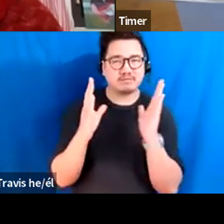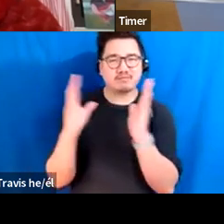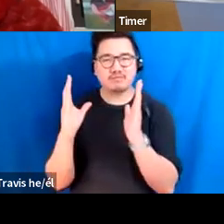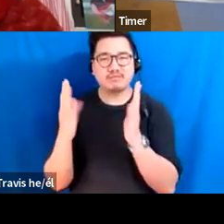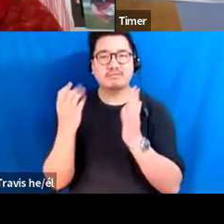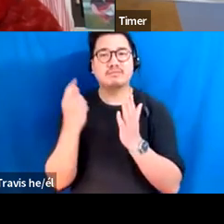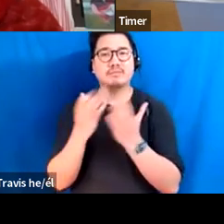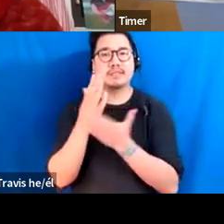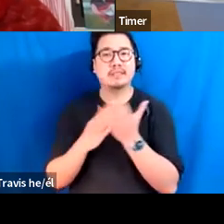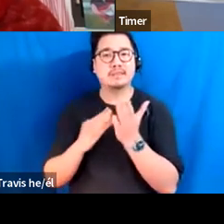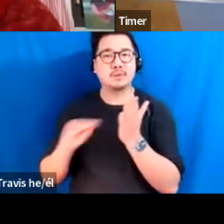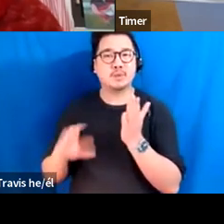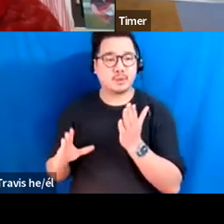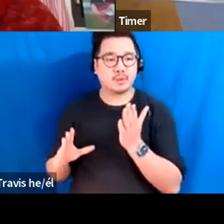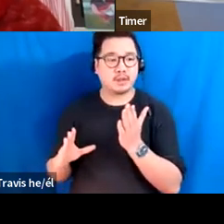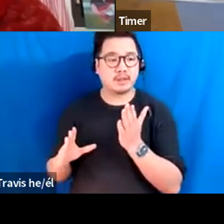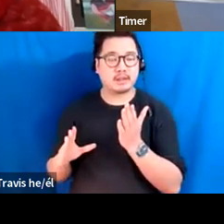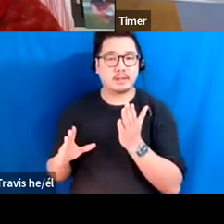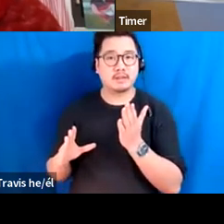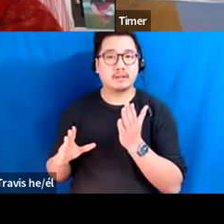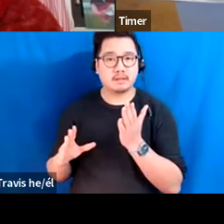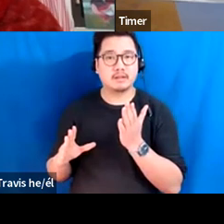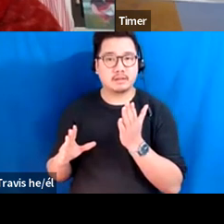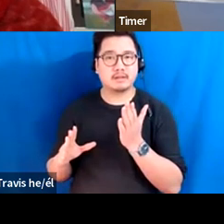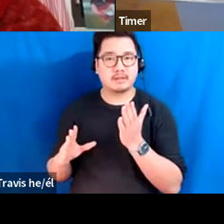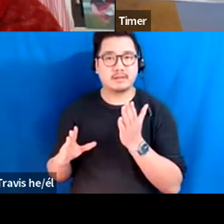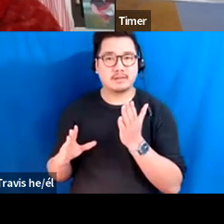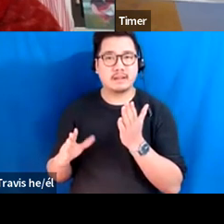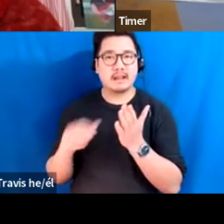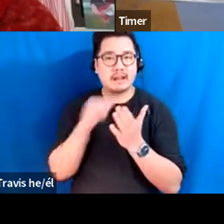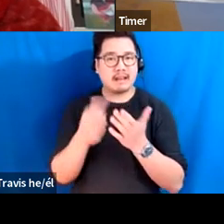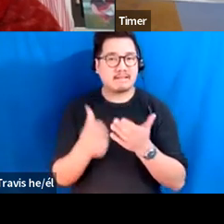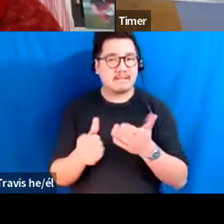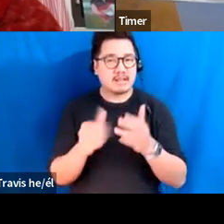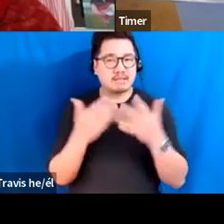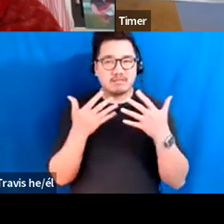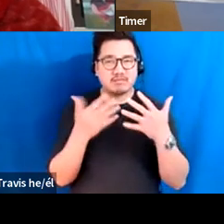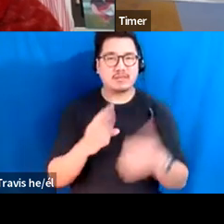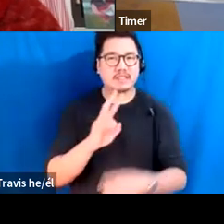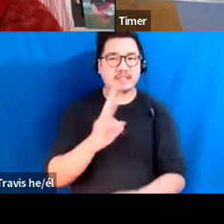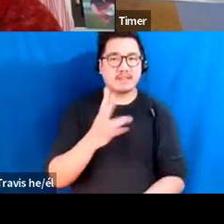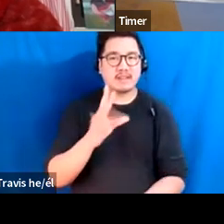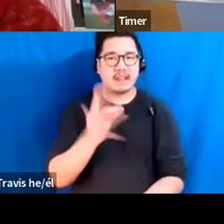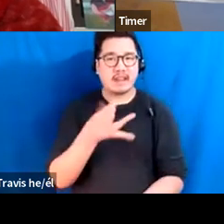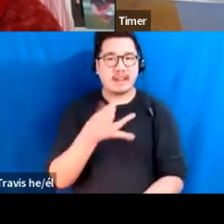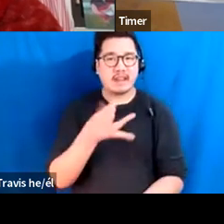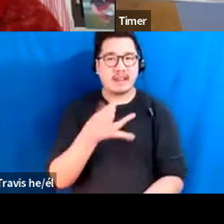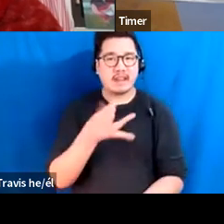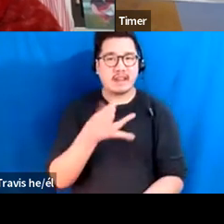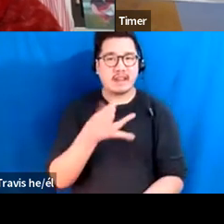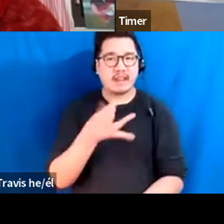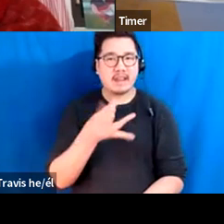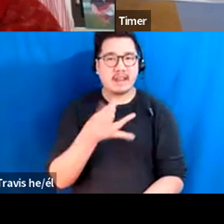students would not continue their seventh and eighth grade there but then would transition into a new configuration of the